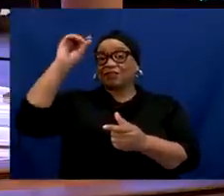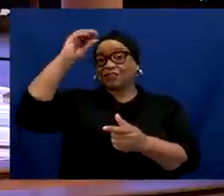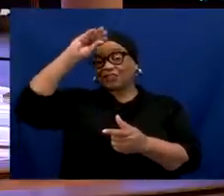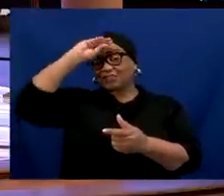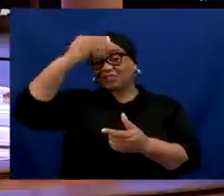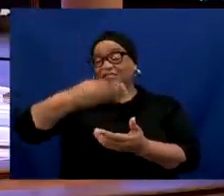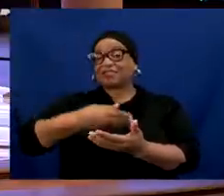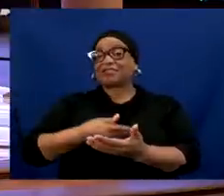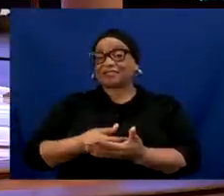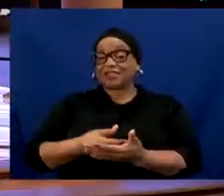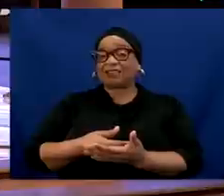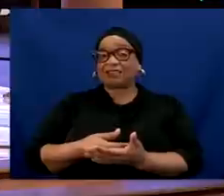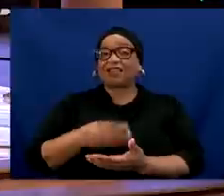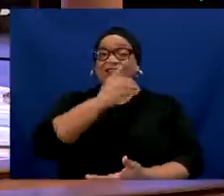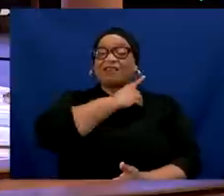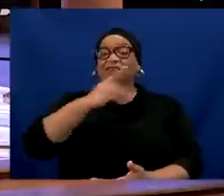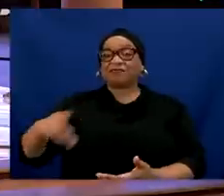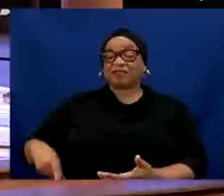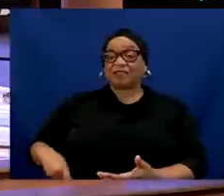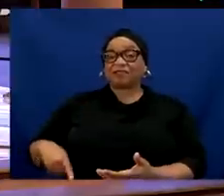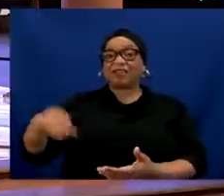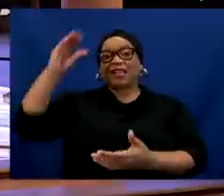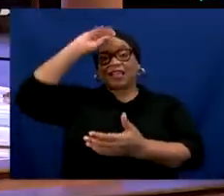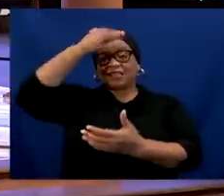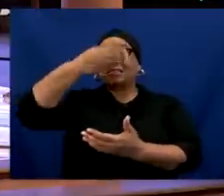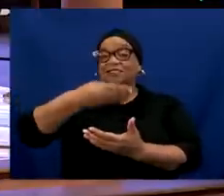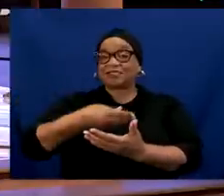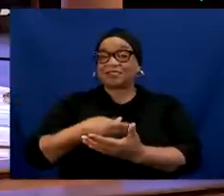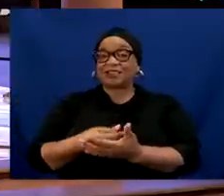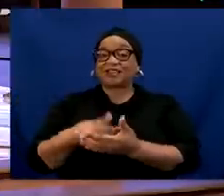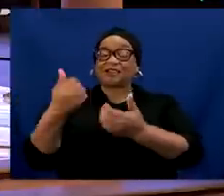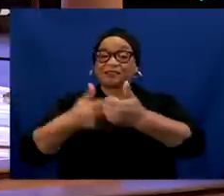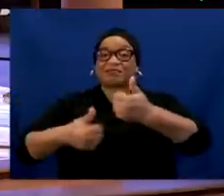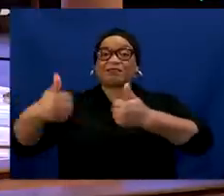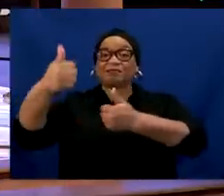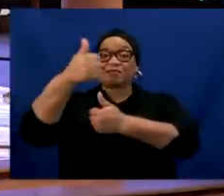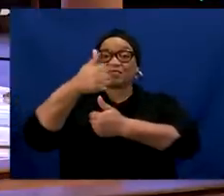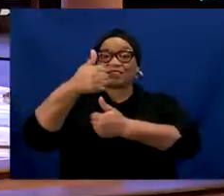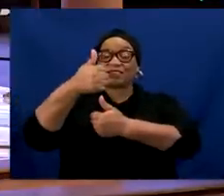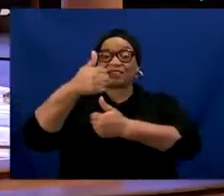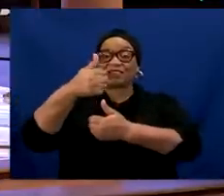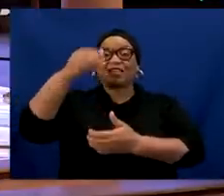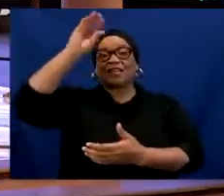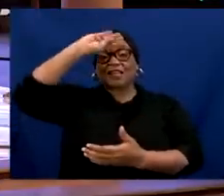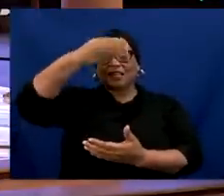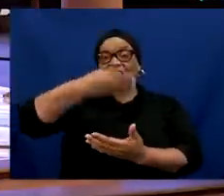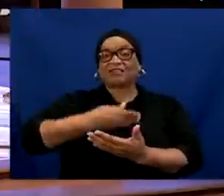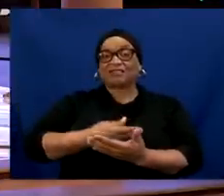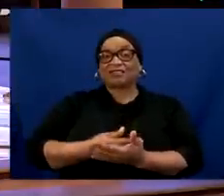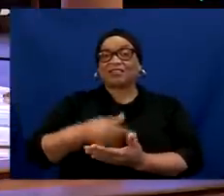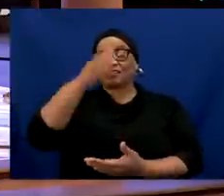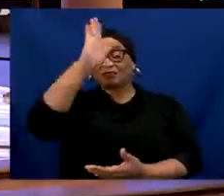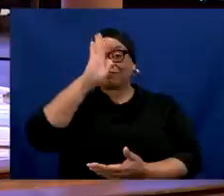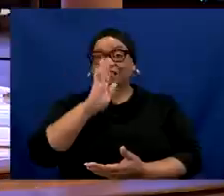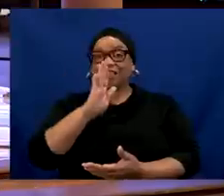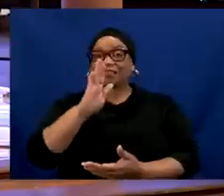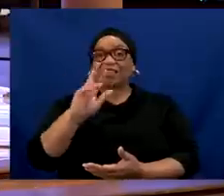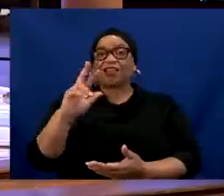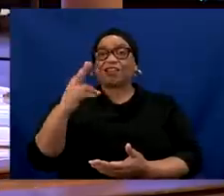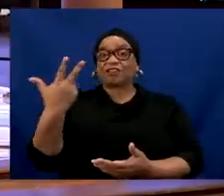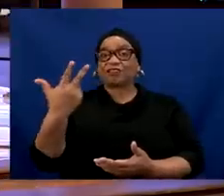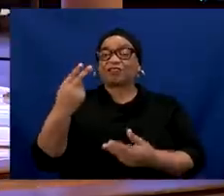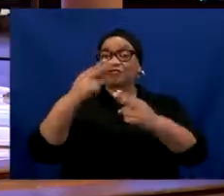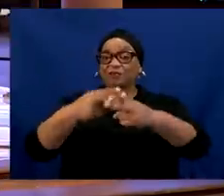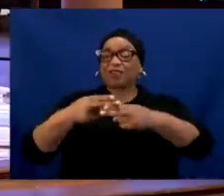in two other verses he's called the Son of the Most High. And he's called the Son of God. It is a trilogy of titles given to us in